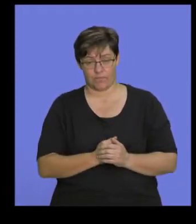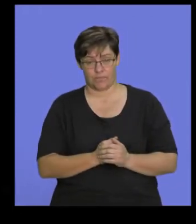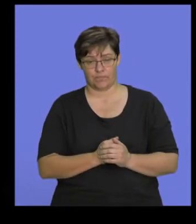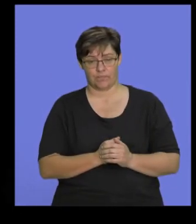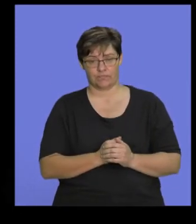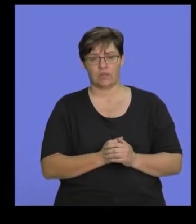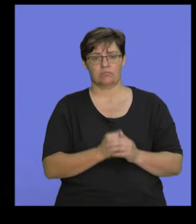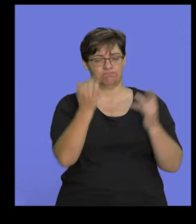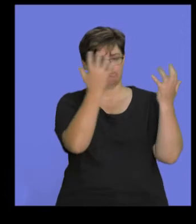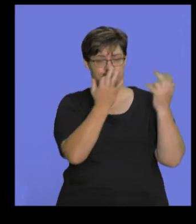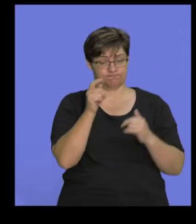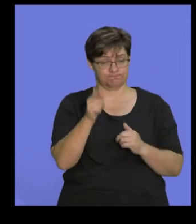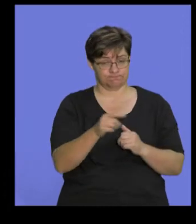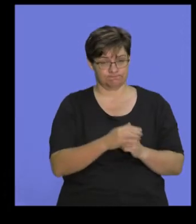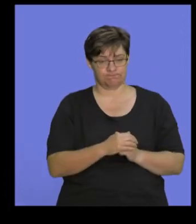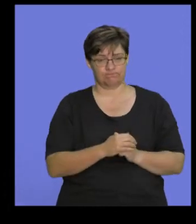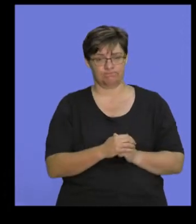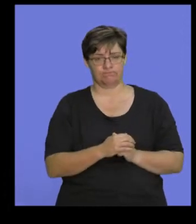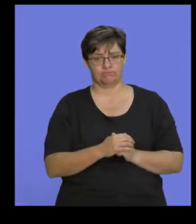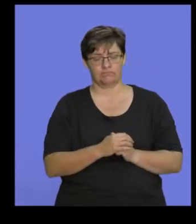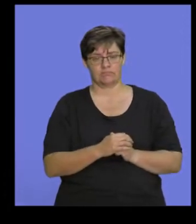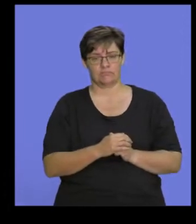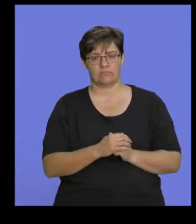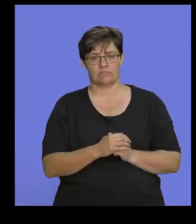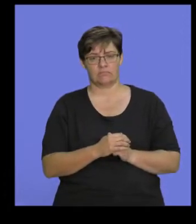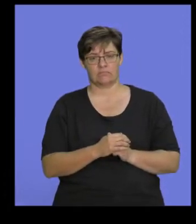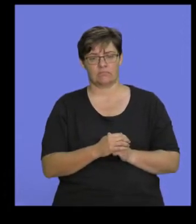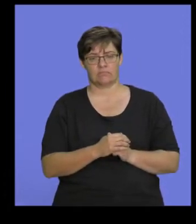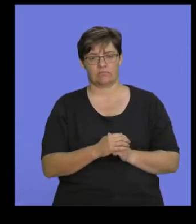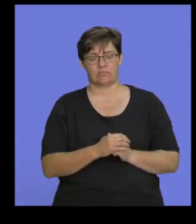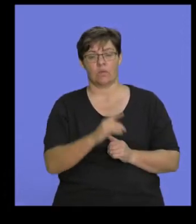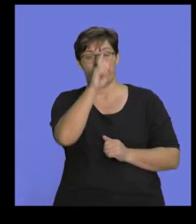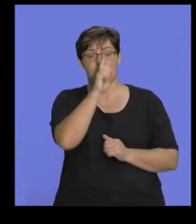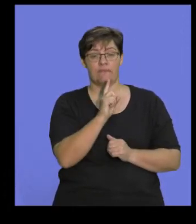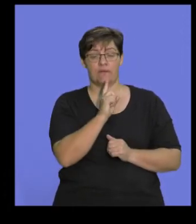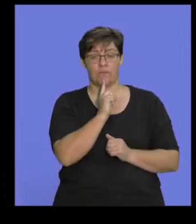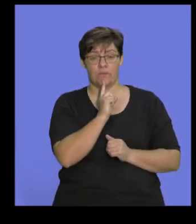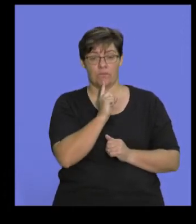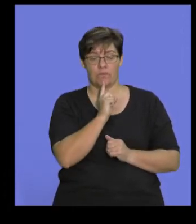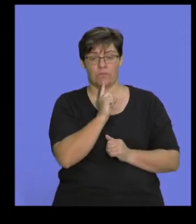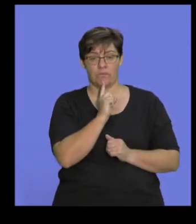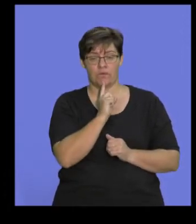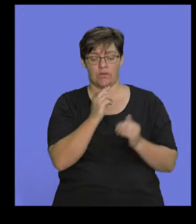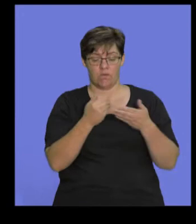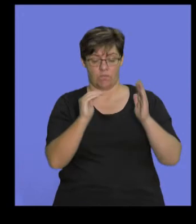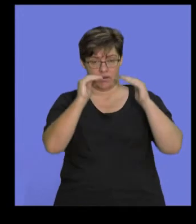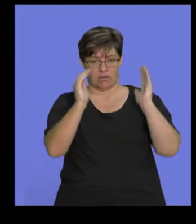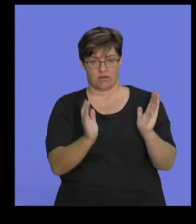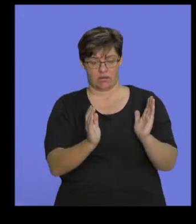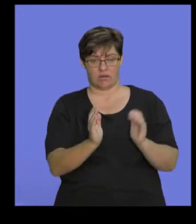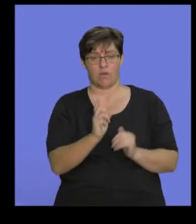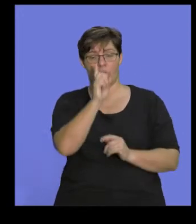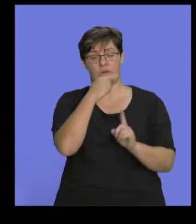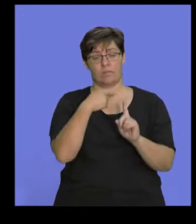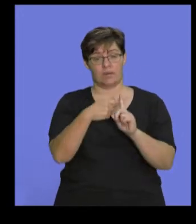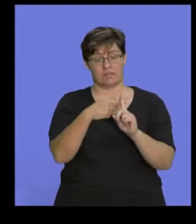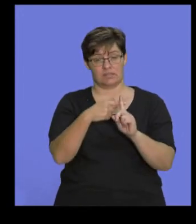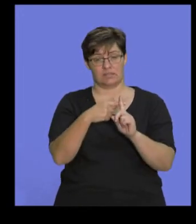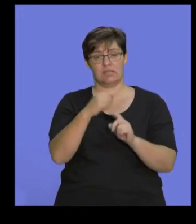we calculate this, this is then going to be 1,000 open bracket 1